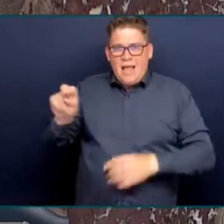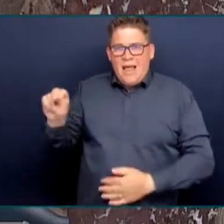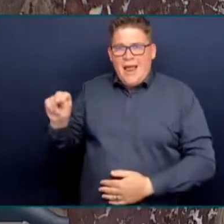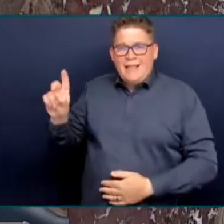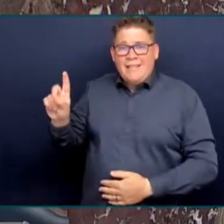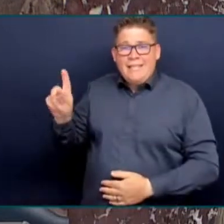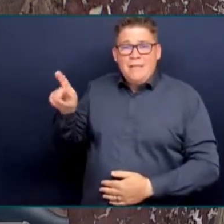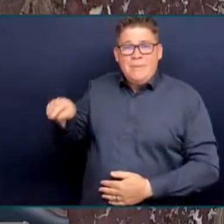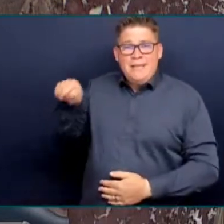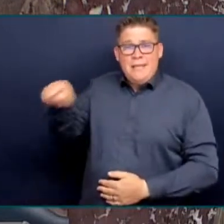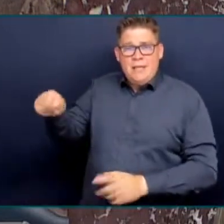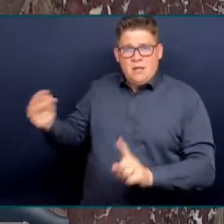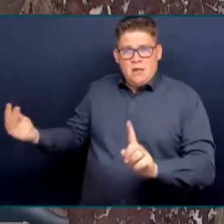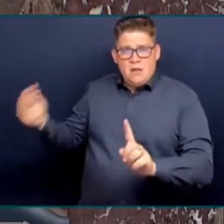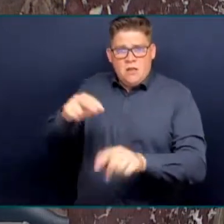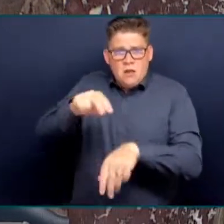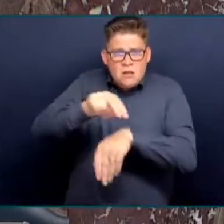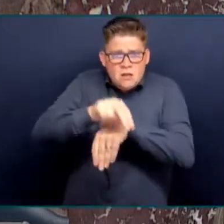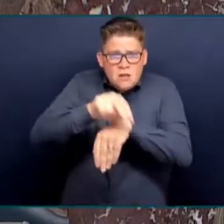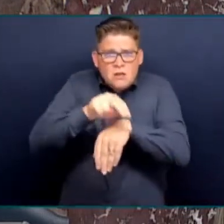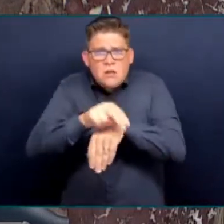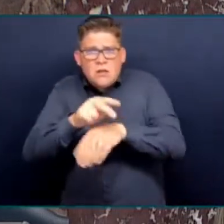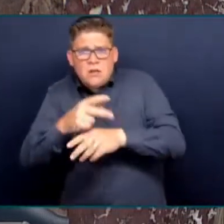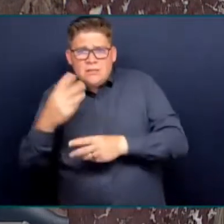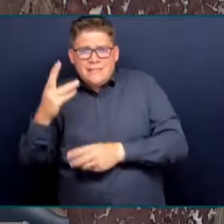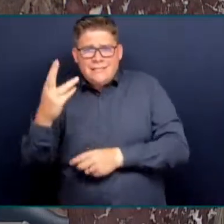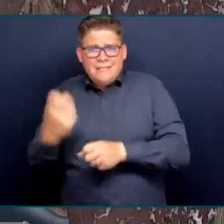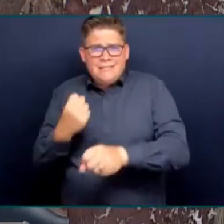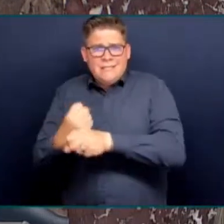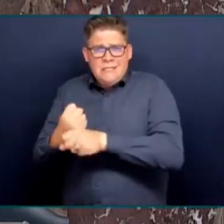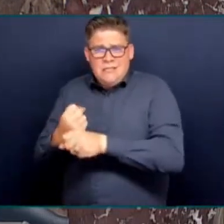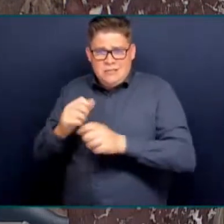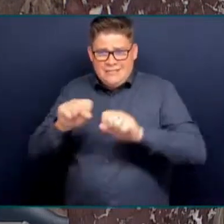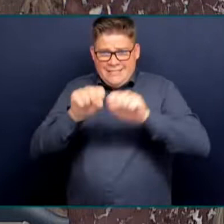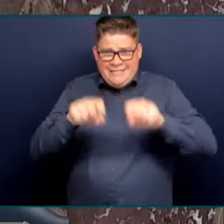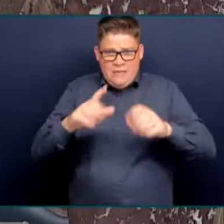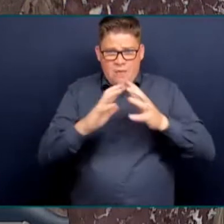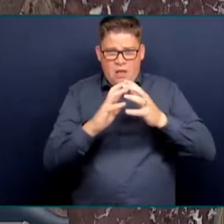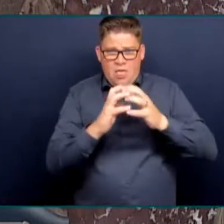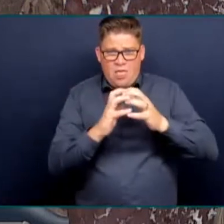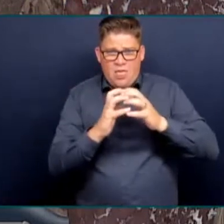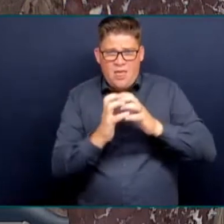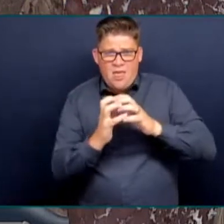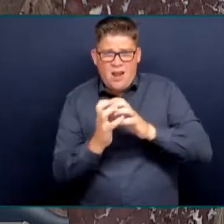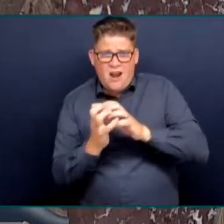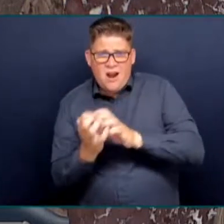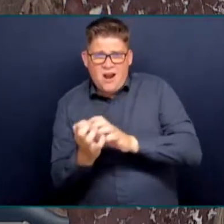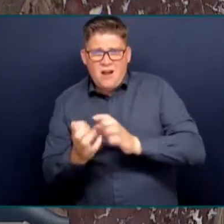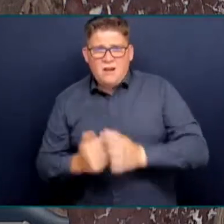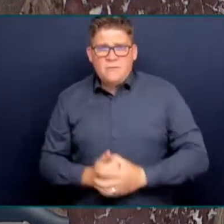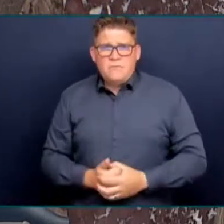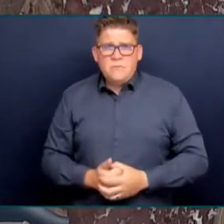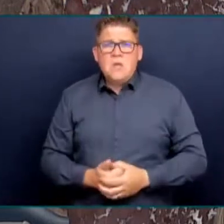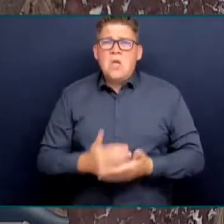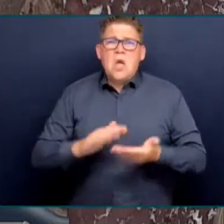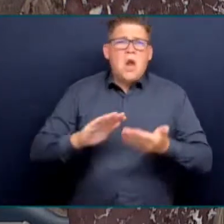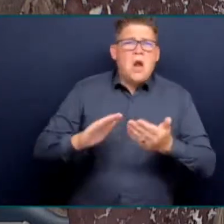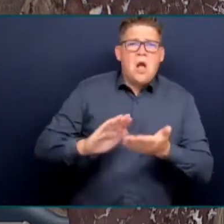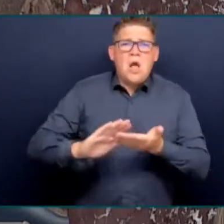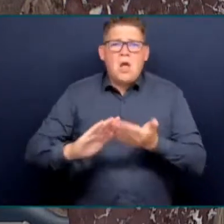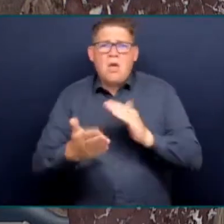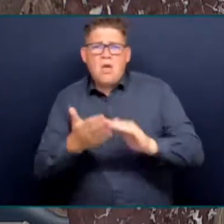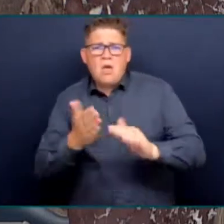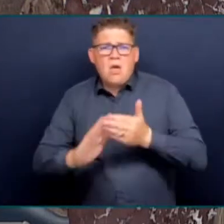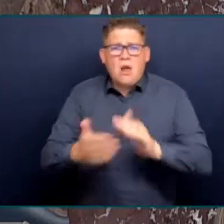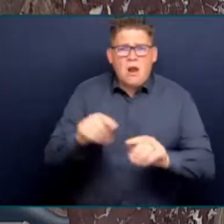literally collapsing. Now, the minister can make all the excuses he wants, but results are what matter. He loves to